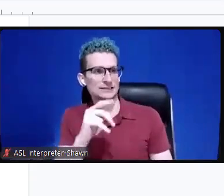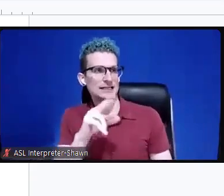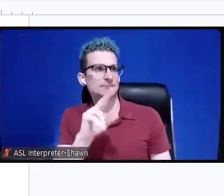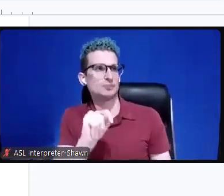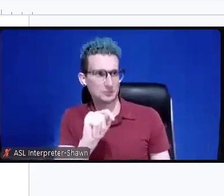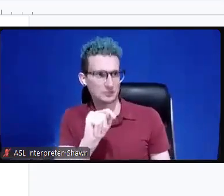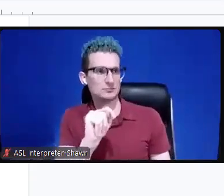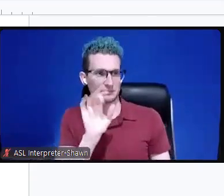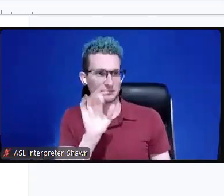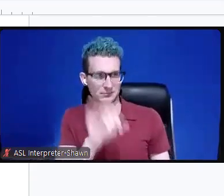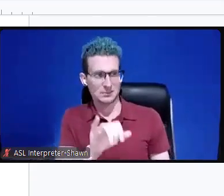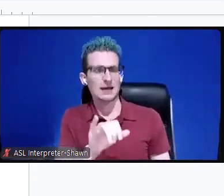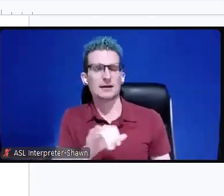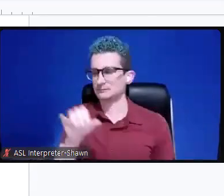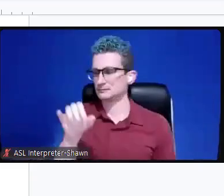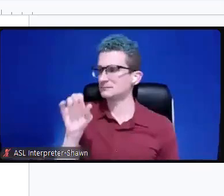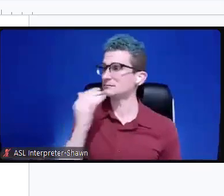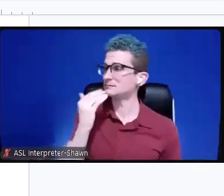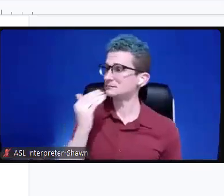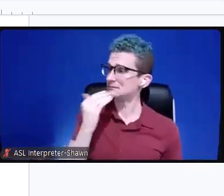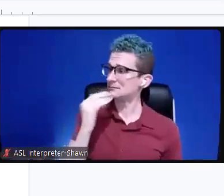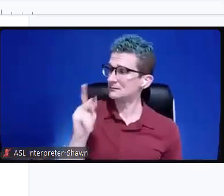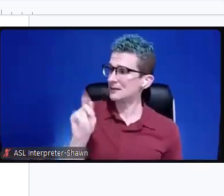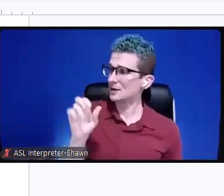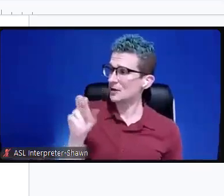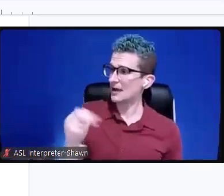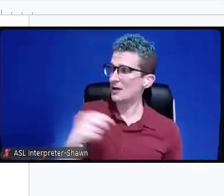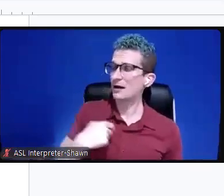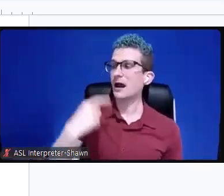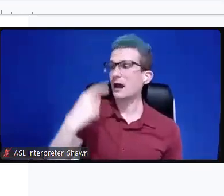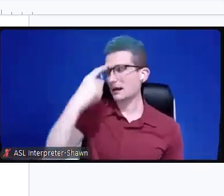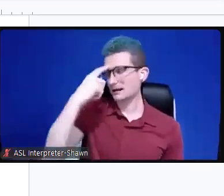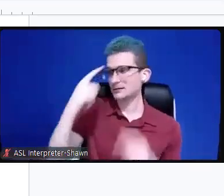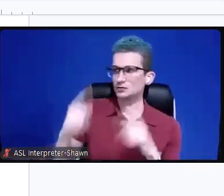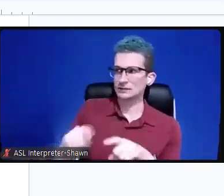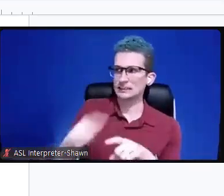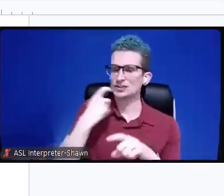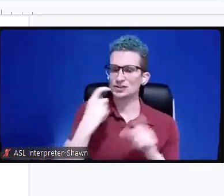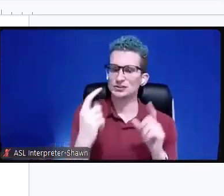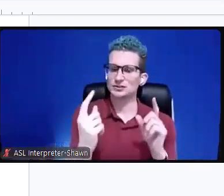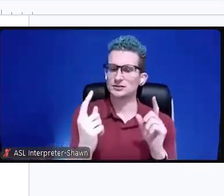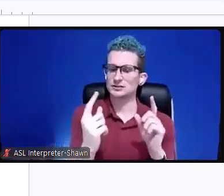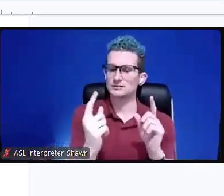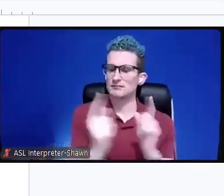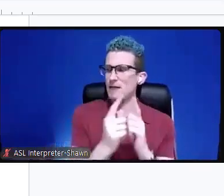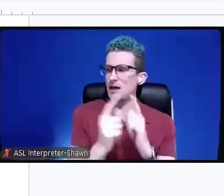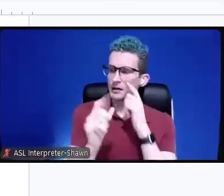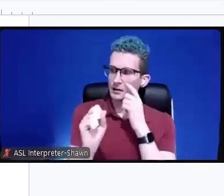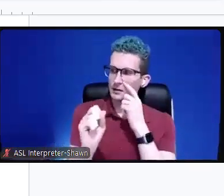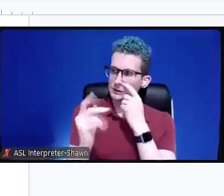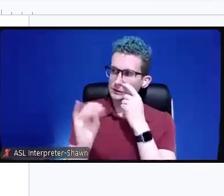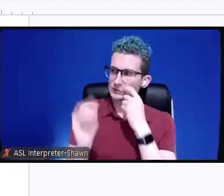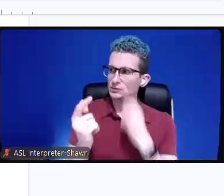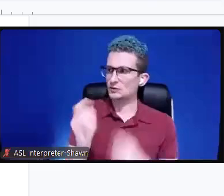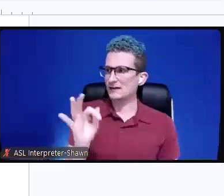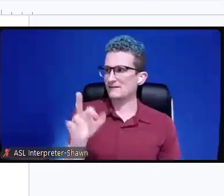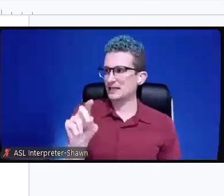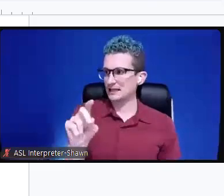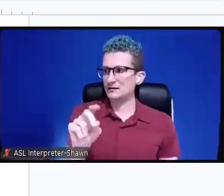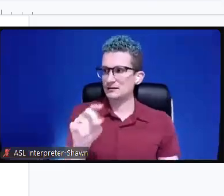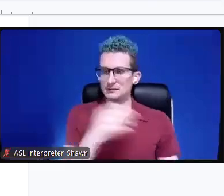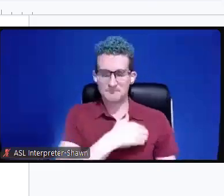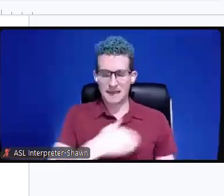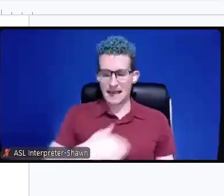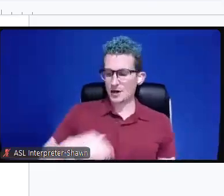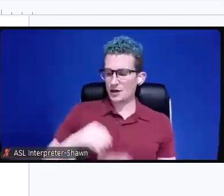you so much, Karen Renee. And I also think that too of like I just met Springfield's mayor in Baca County. Yeah. You know, those